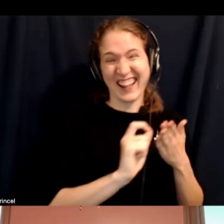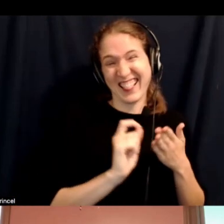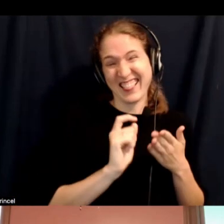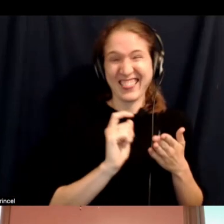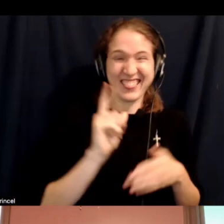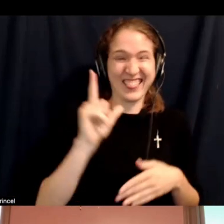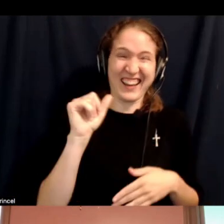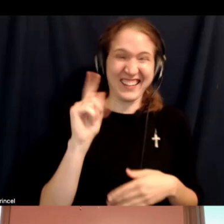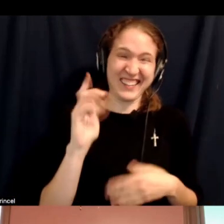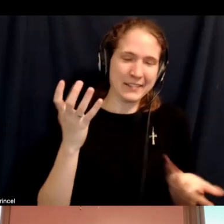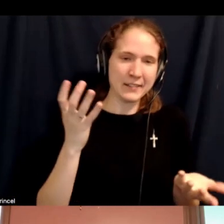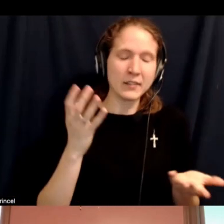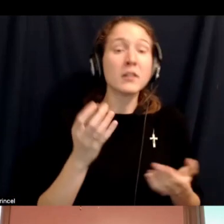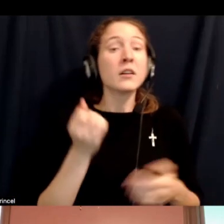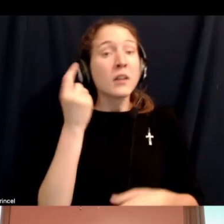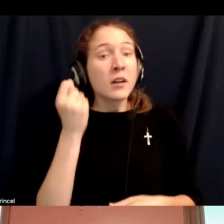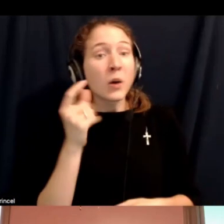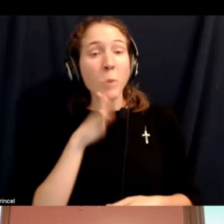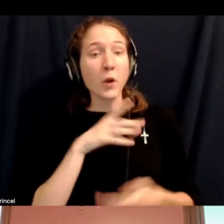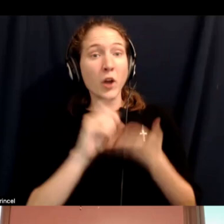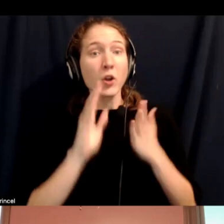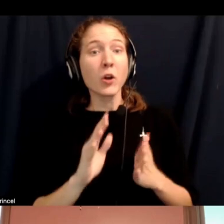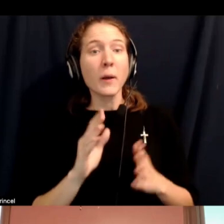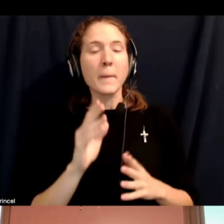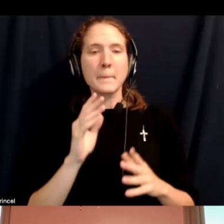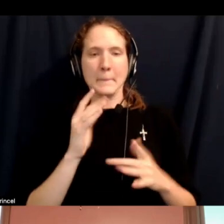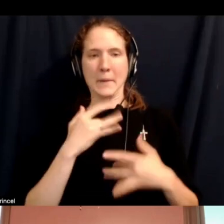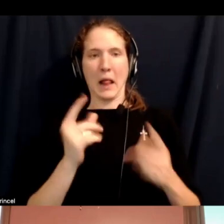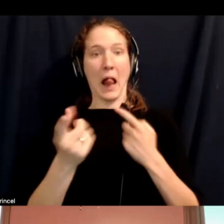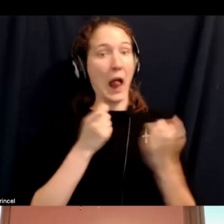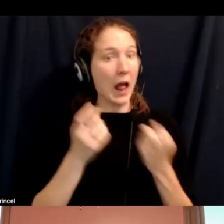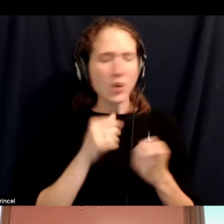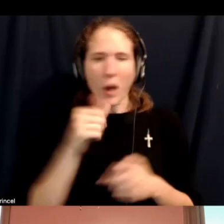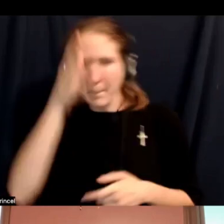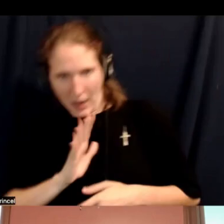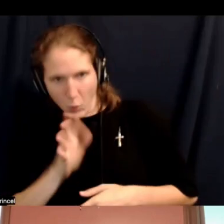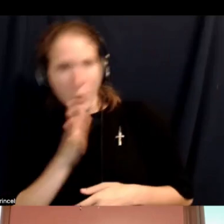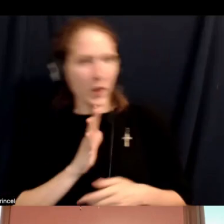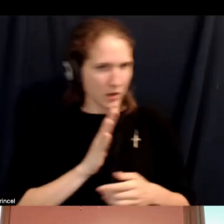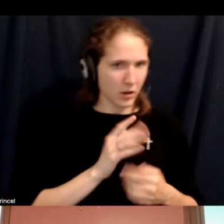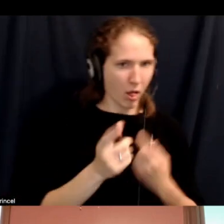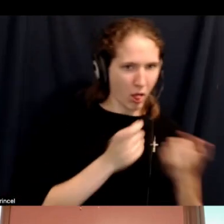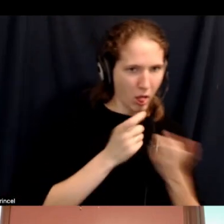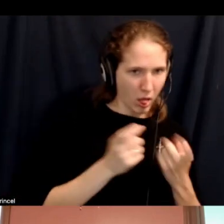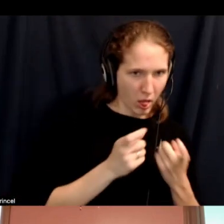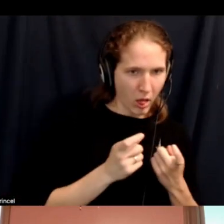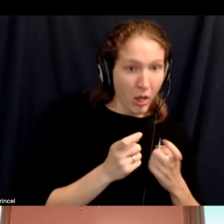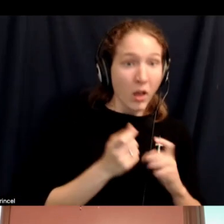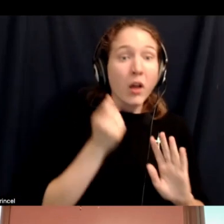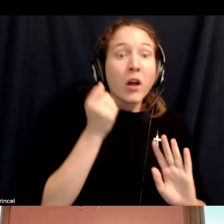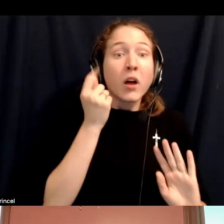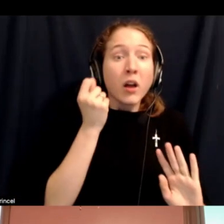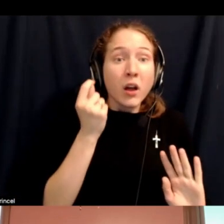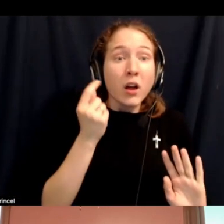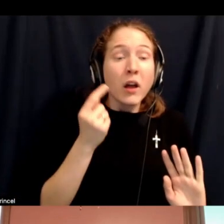women writers get, not too many men get this question, because I have two kids, they're now in their 20s, but when Three Junes came out,